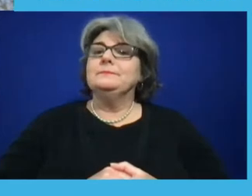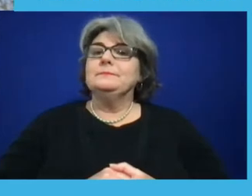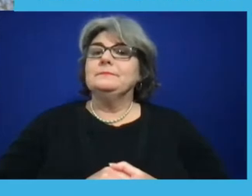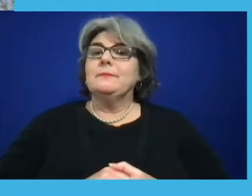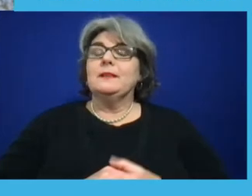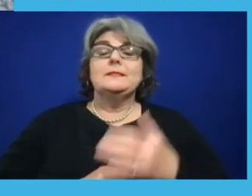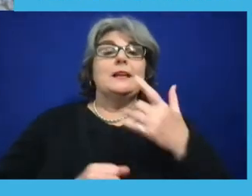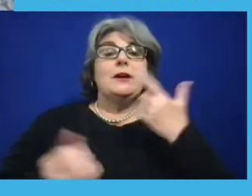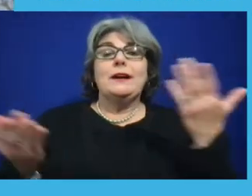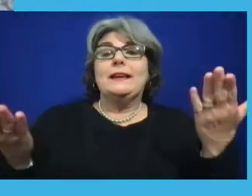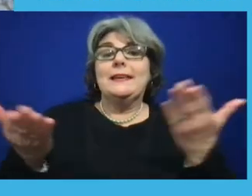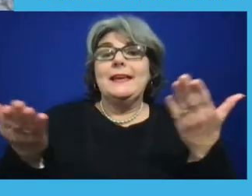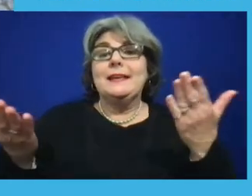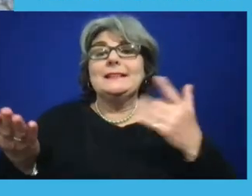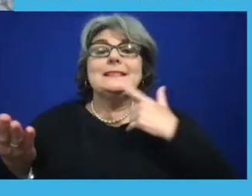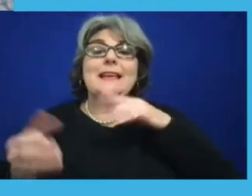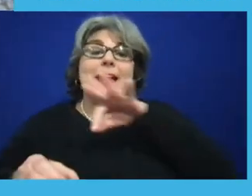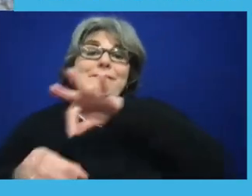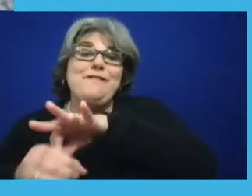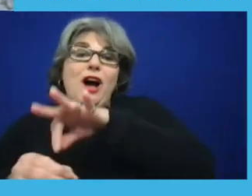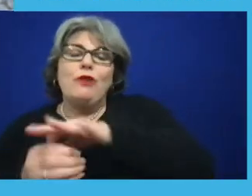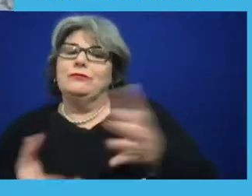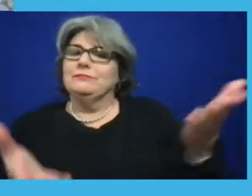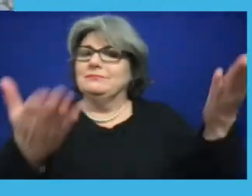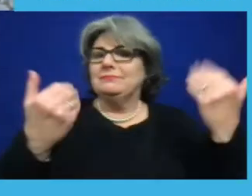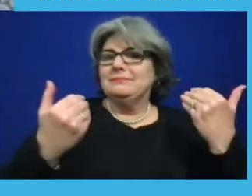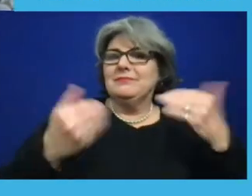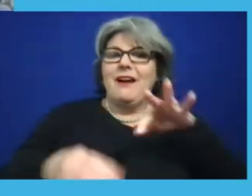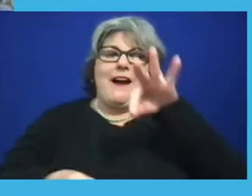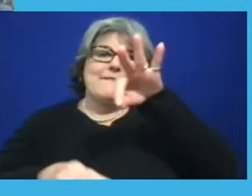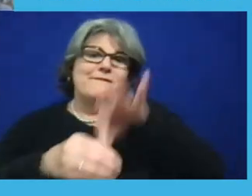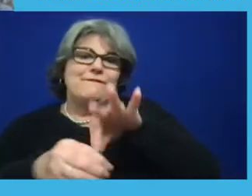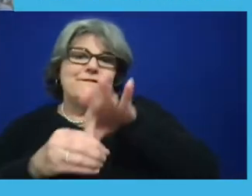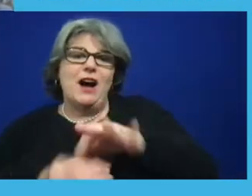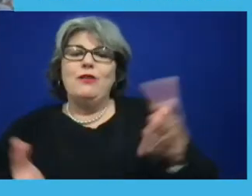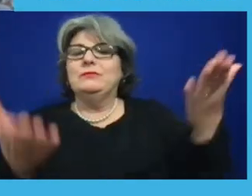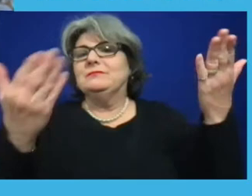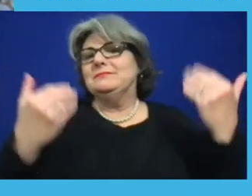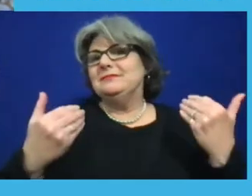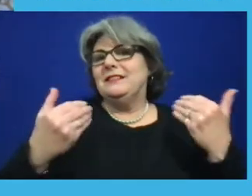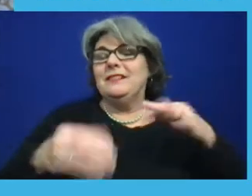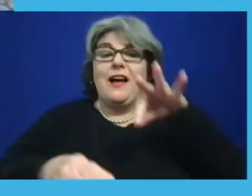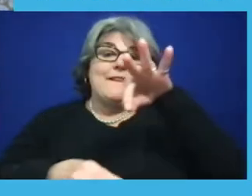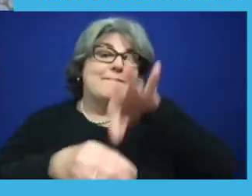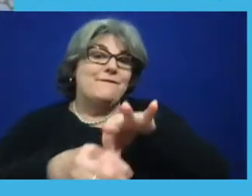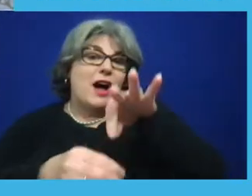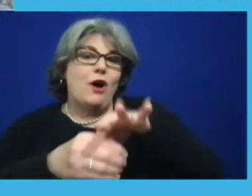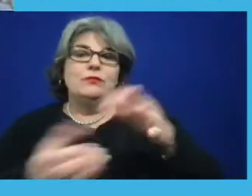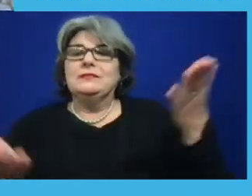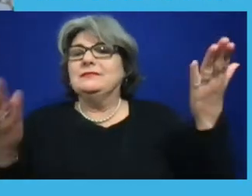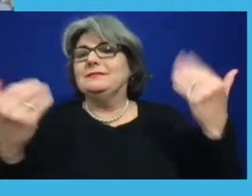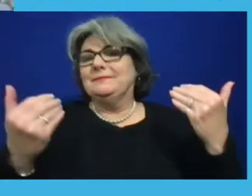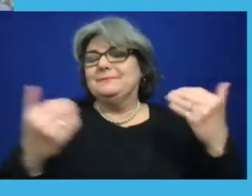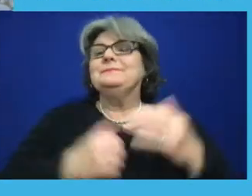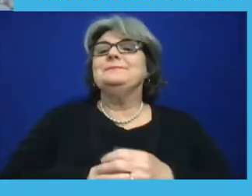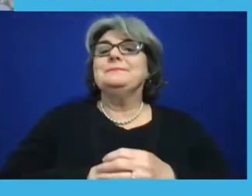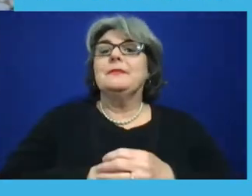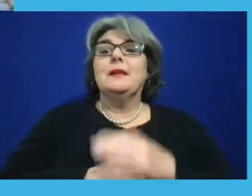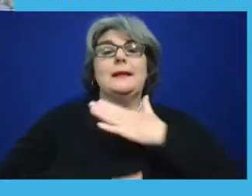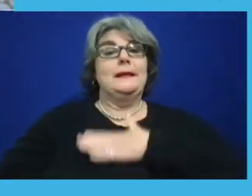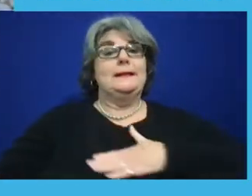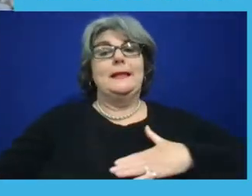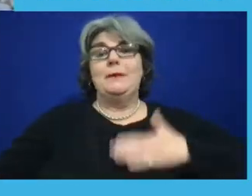have got a long way to go. So say it with me again now, Georgia. Say vote! Vote! Say vote!